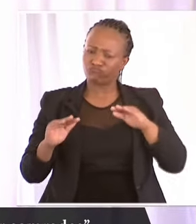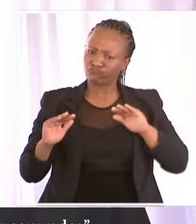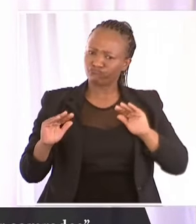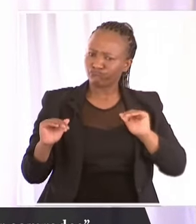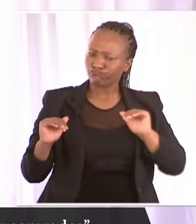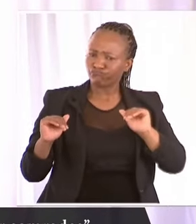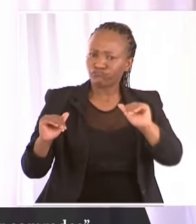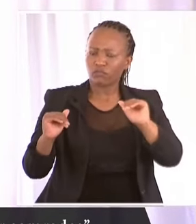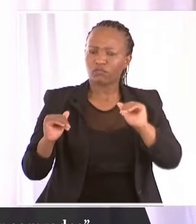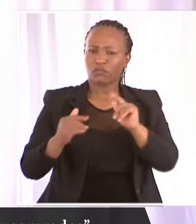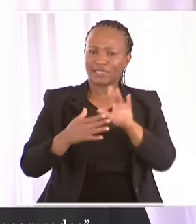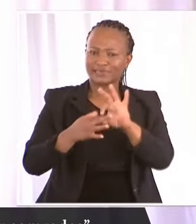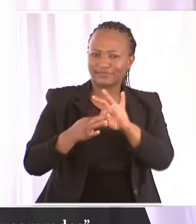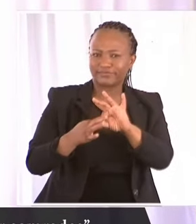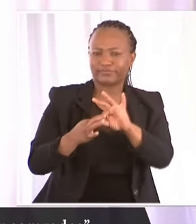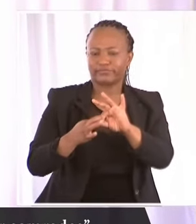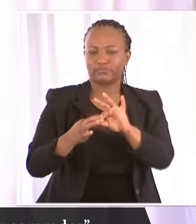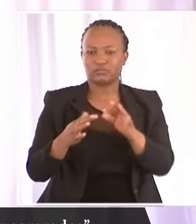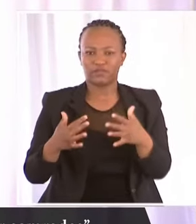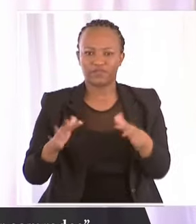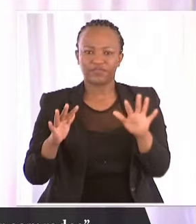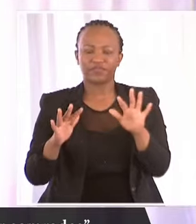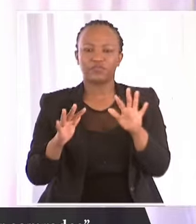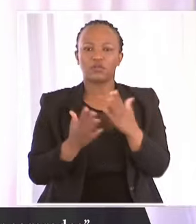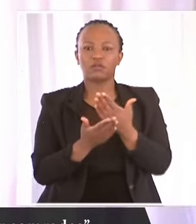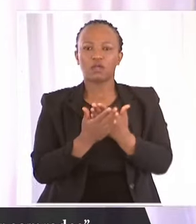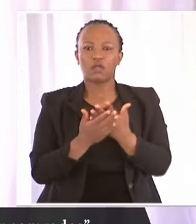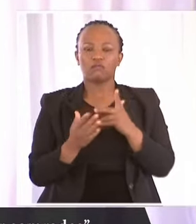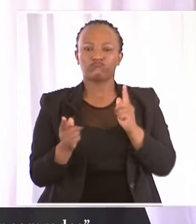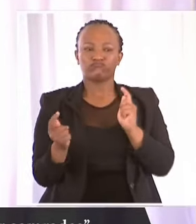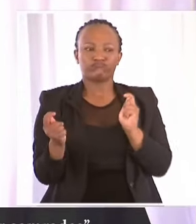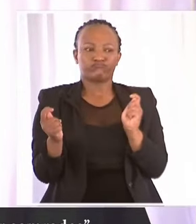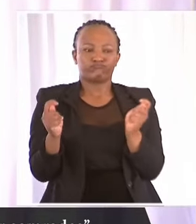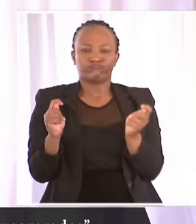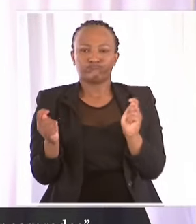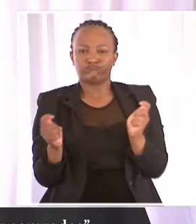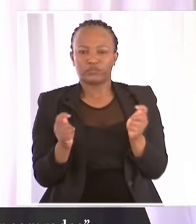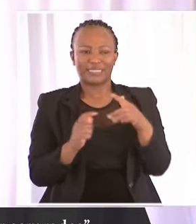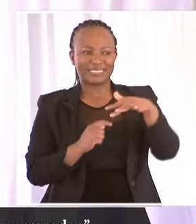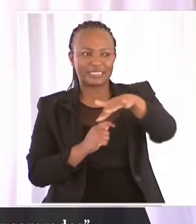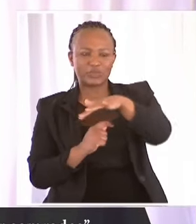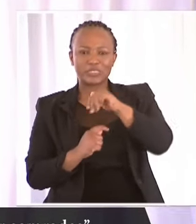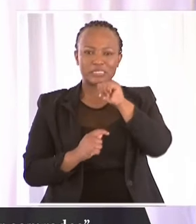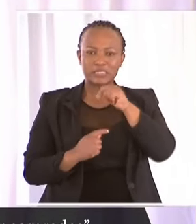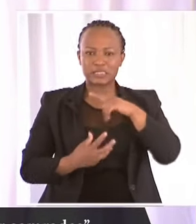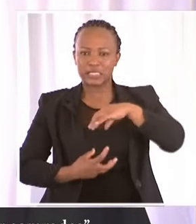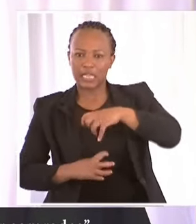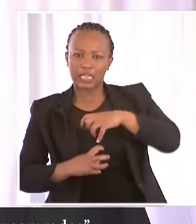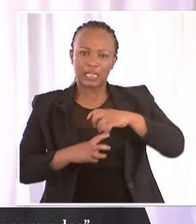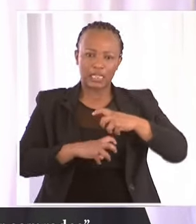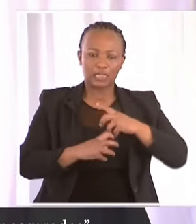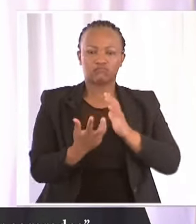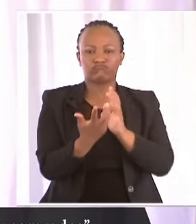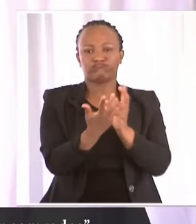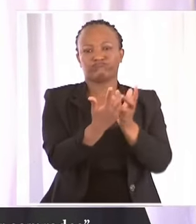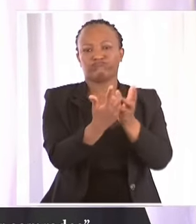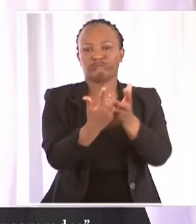determination and the ability to adapt to changing circumstances at all